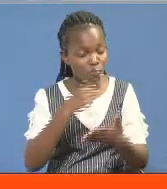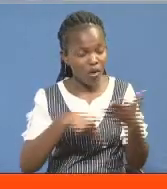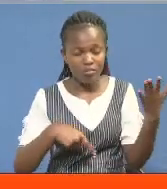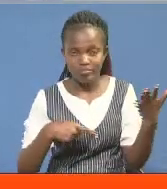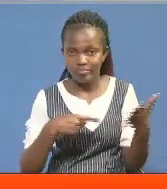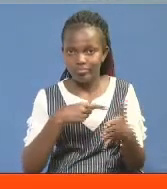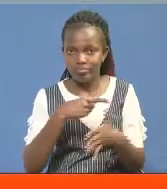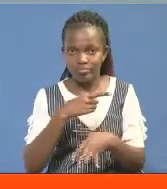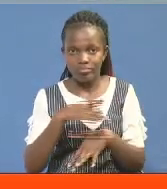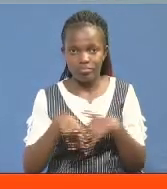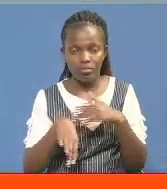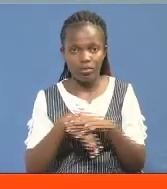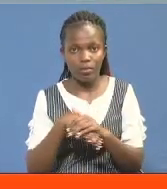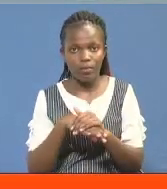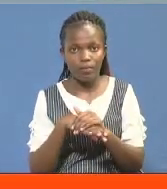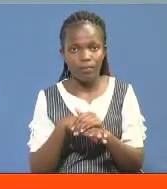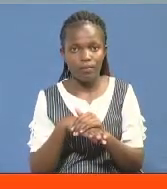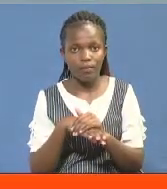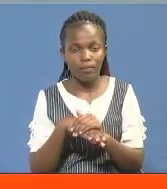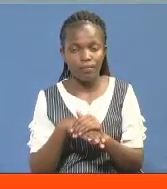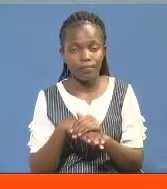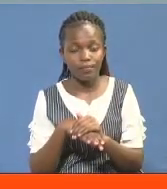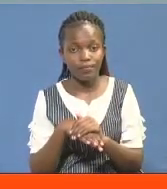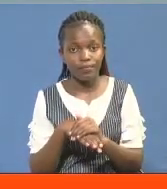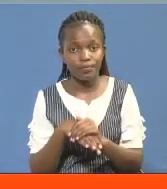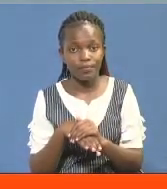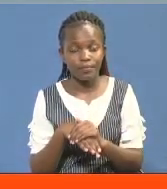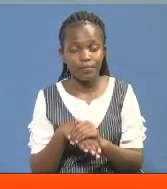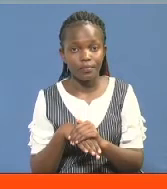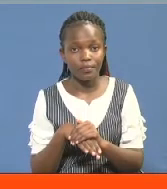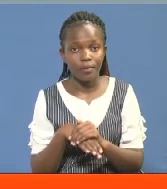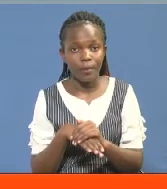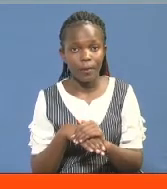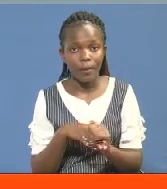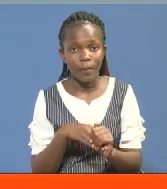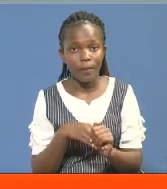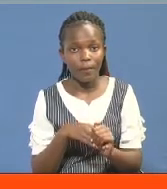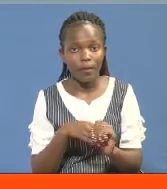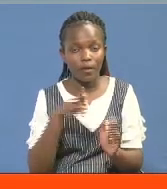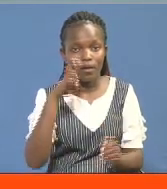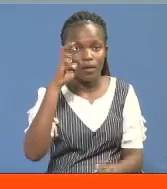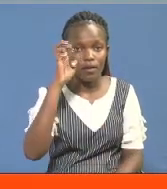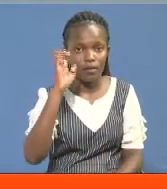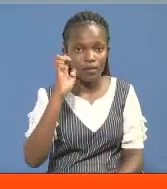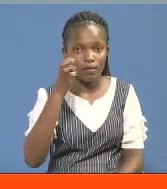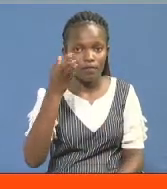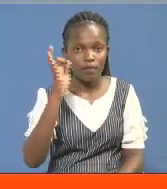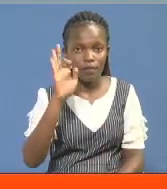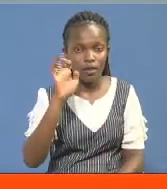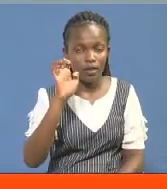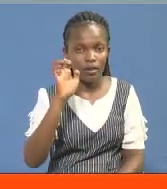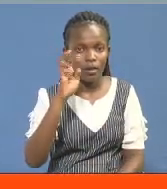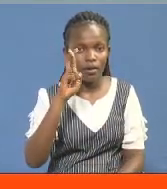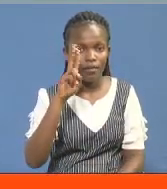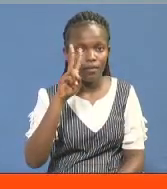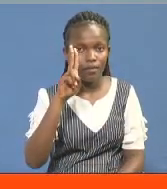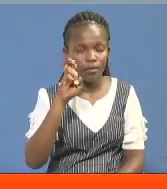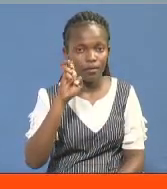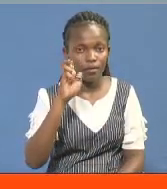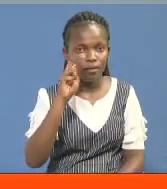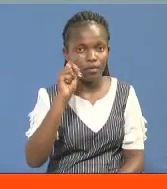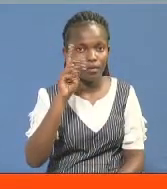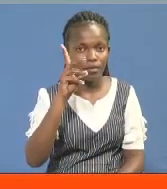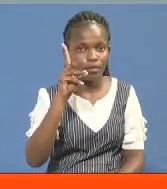about. All right, Mr. Mutuma, finally, as we finalized, the referendum bill of 2020 has not yet been passed. The